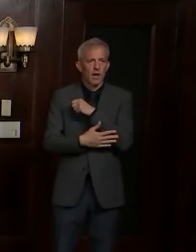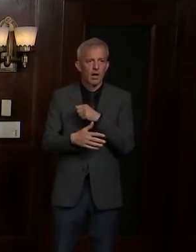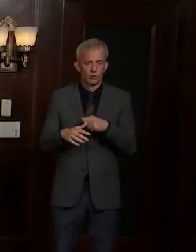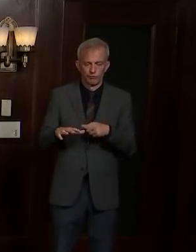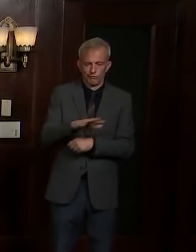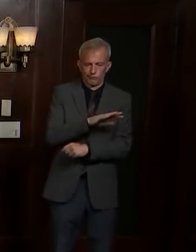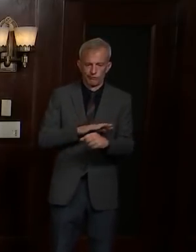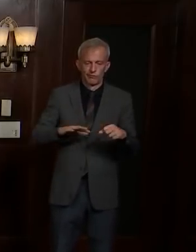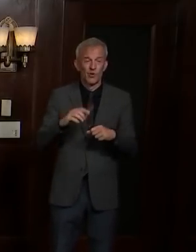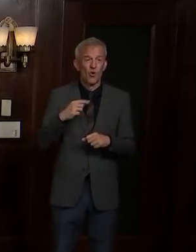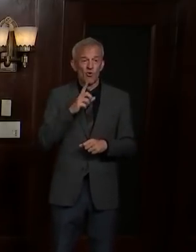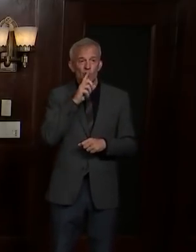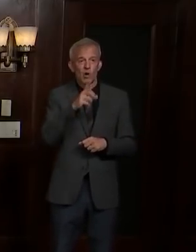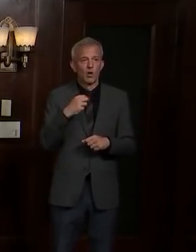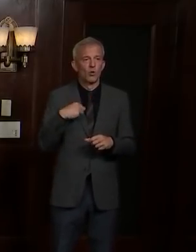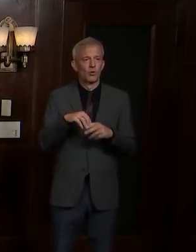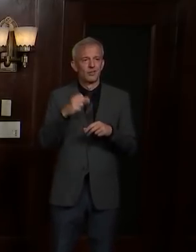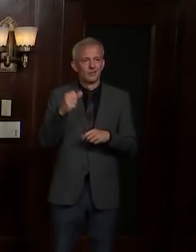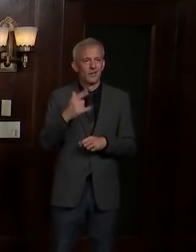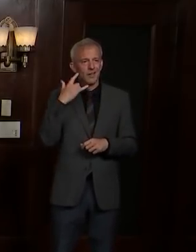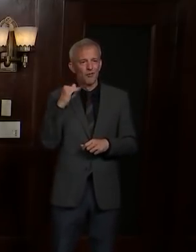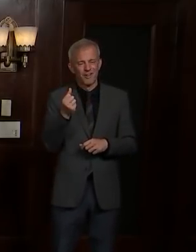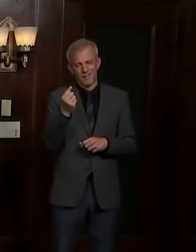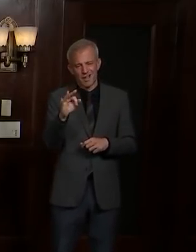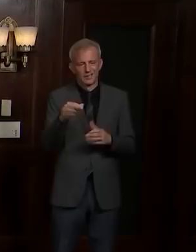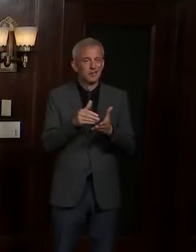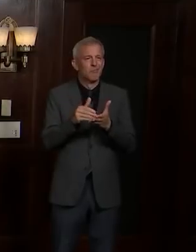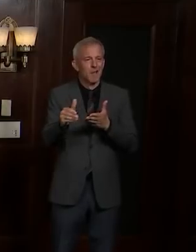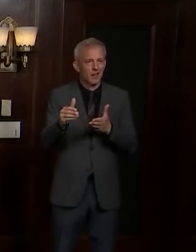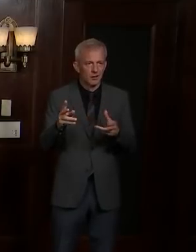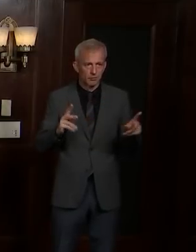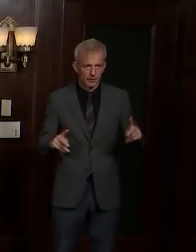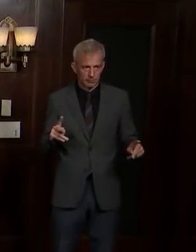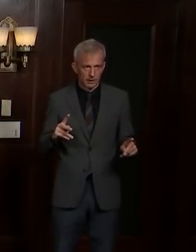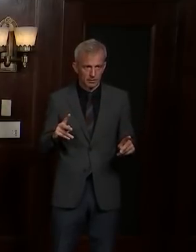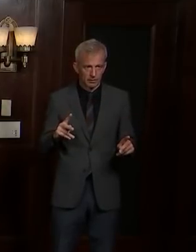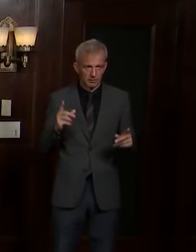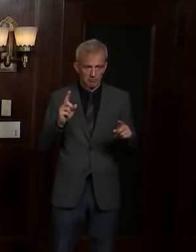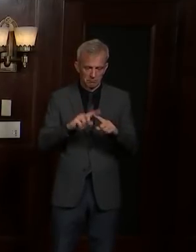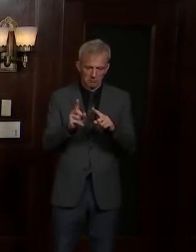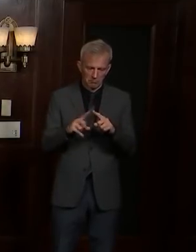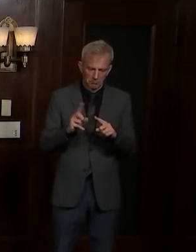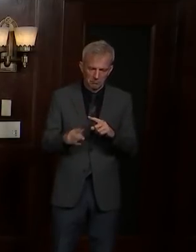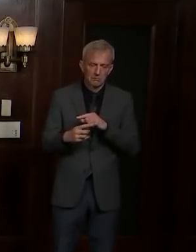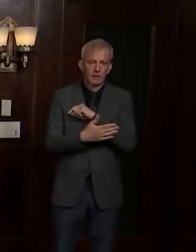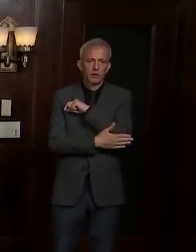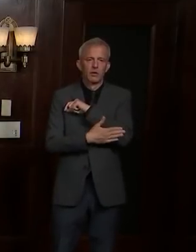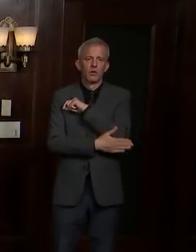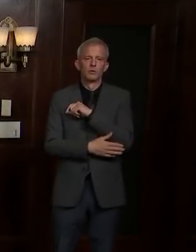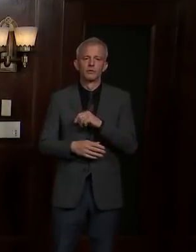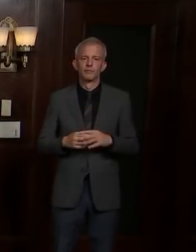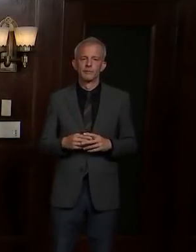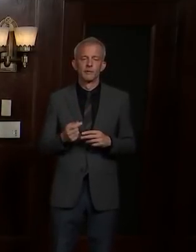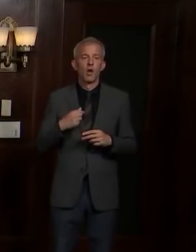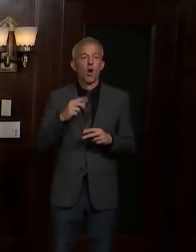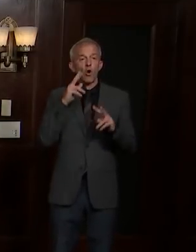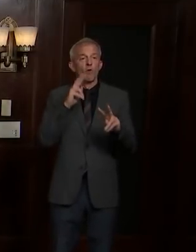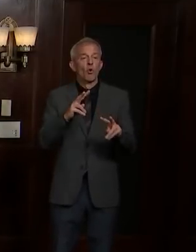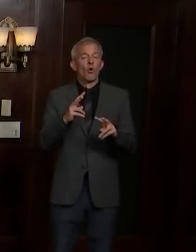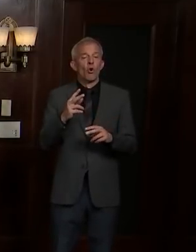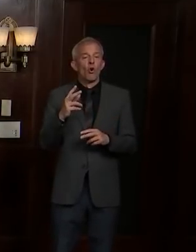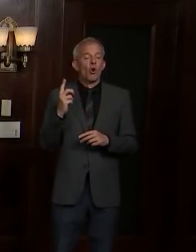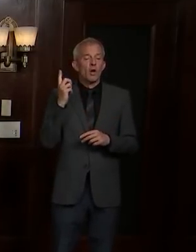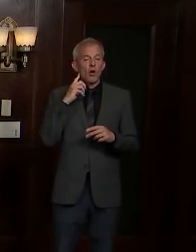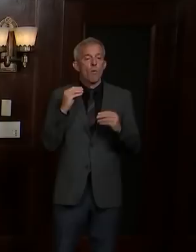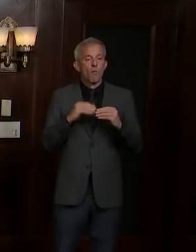person metropolitan area called Southern California. And I look forward to hearing more from her this evening about the